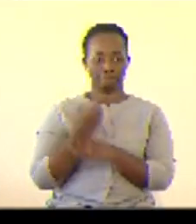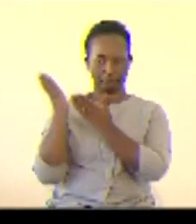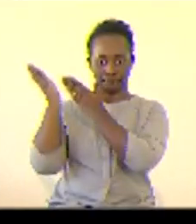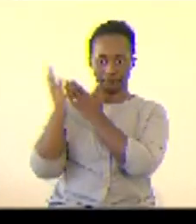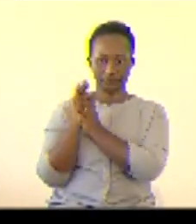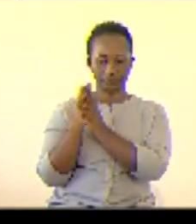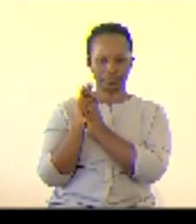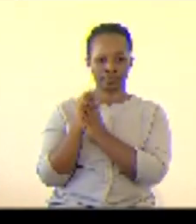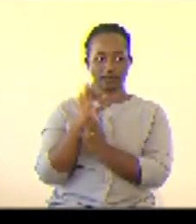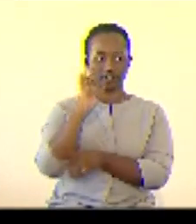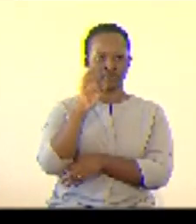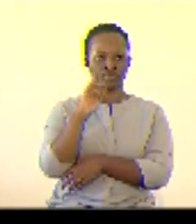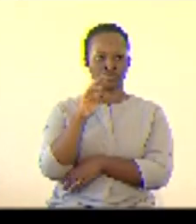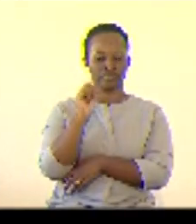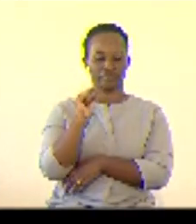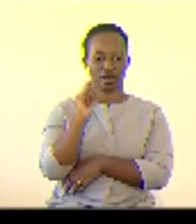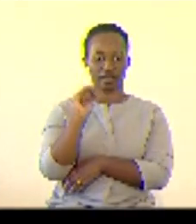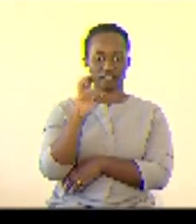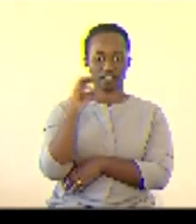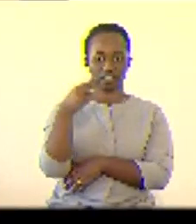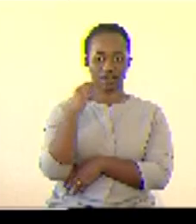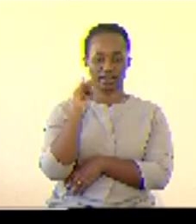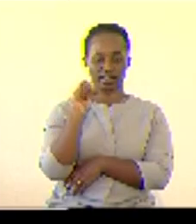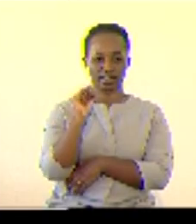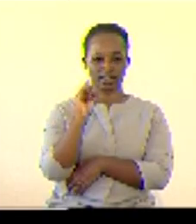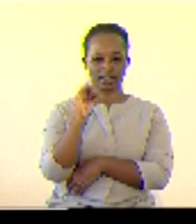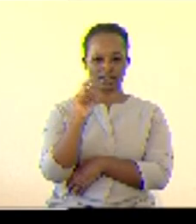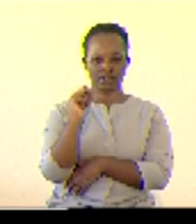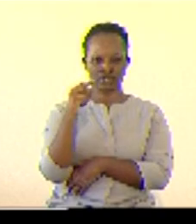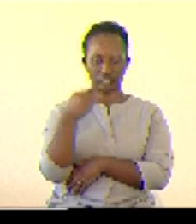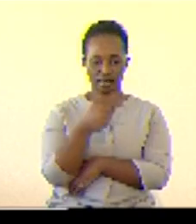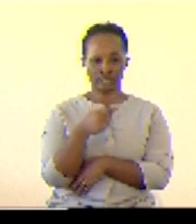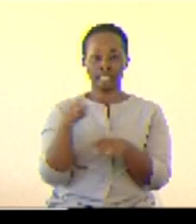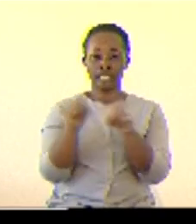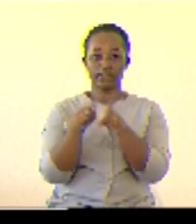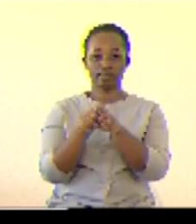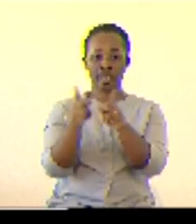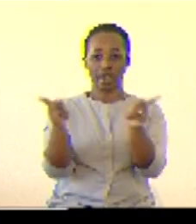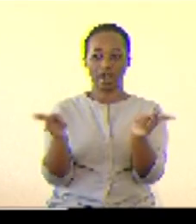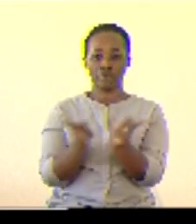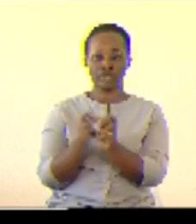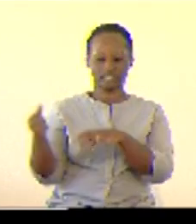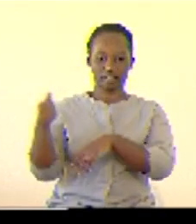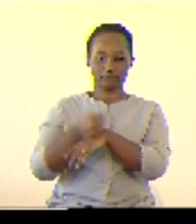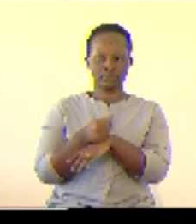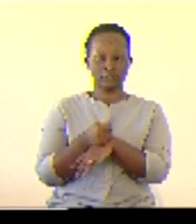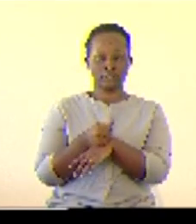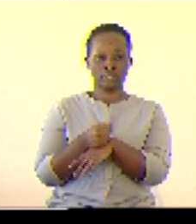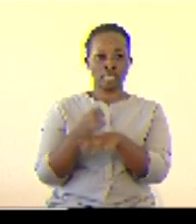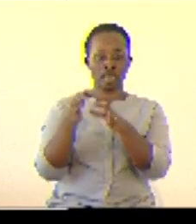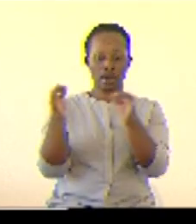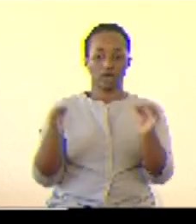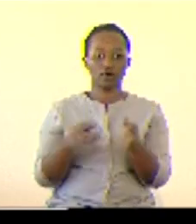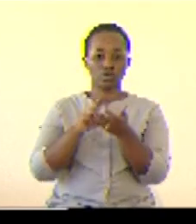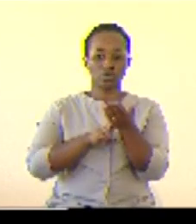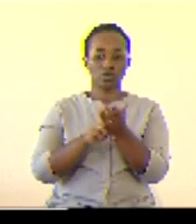have franchising. Franchising is where an established firm allows a new firm to use its brand